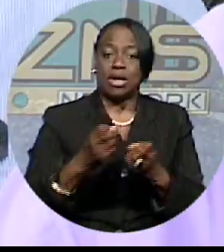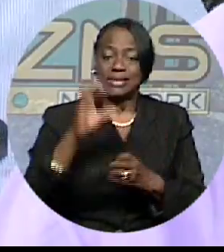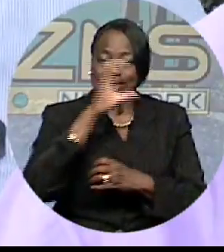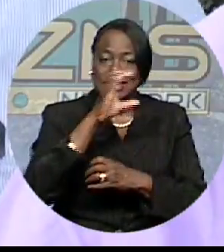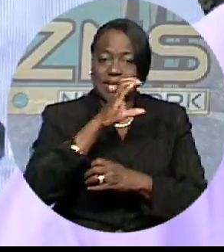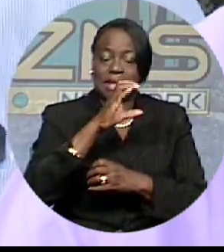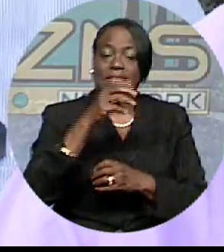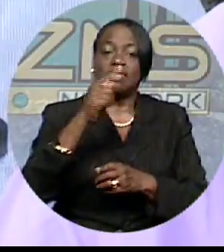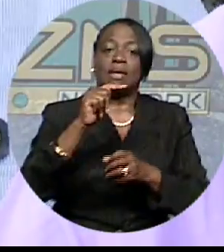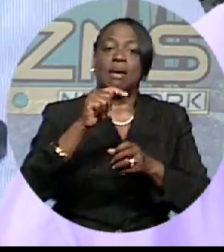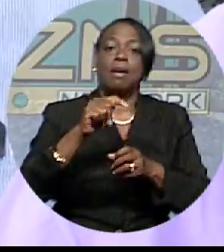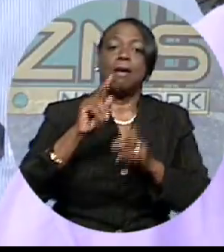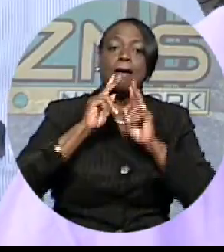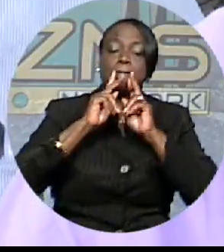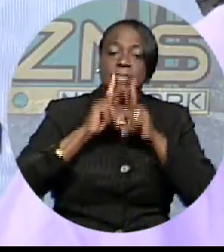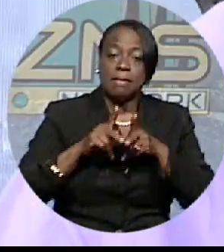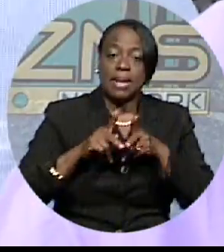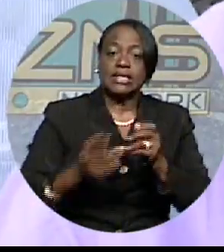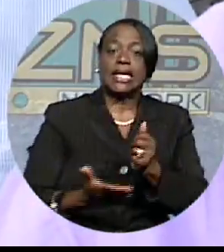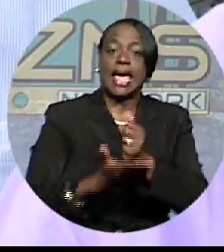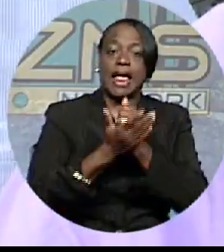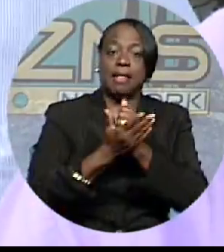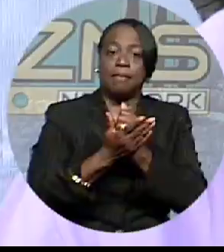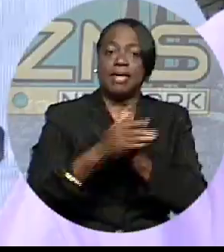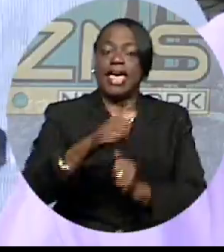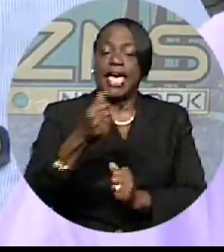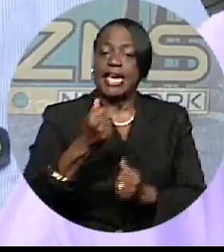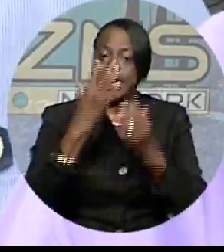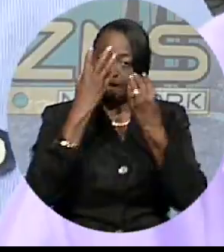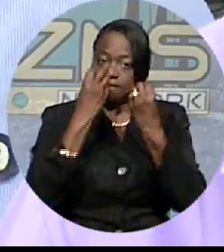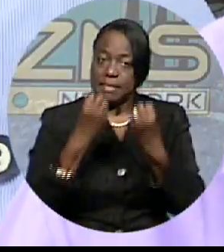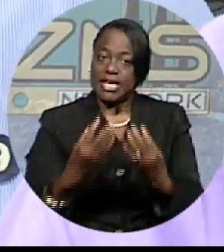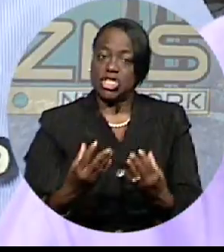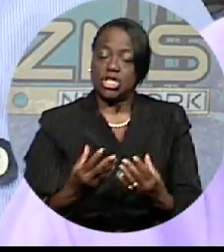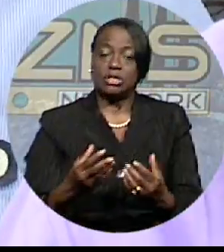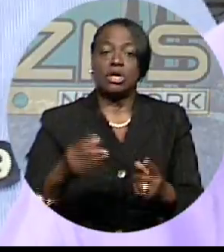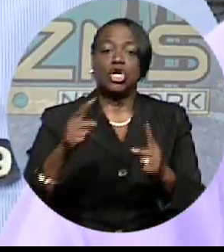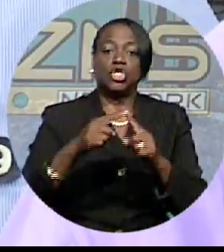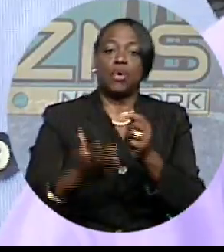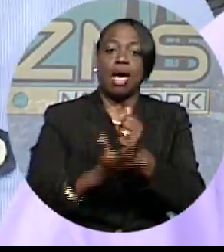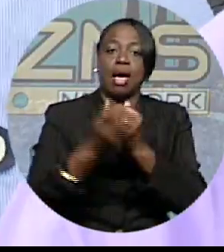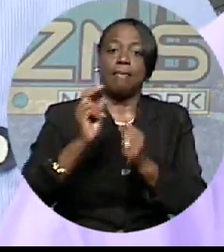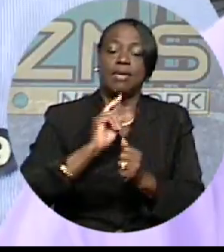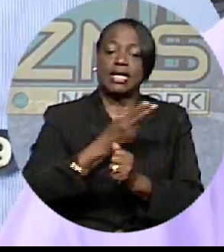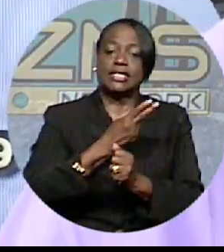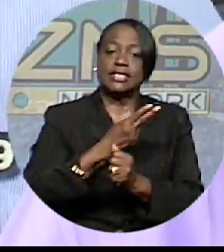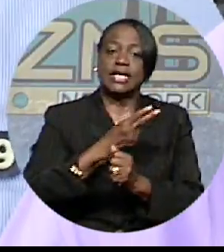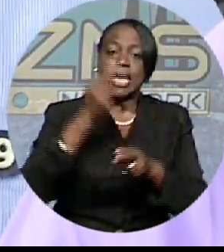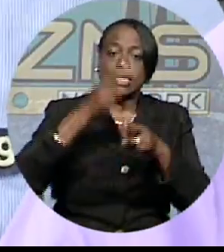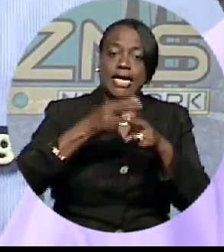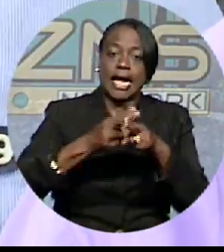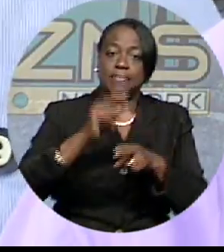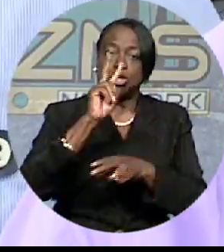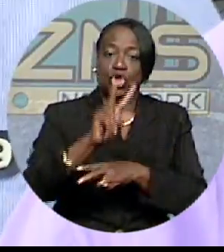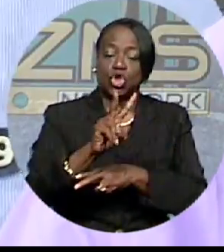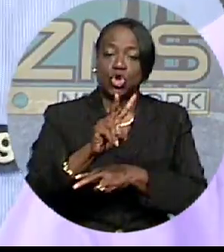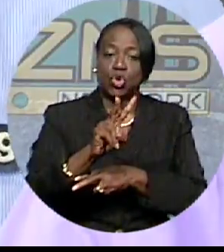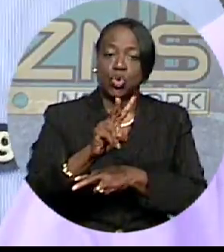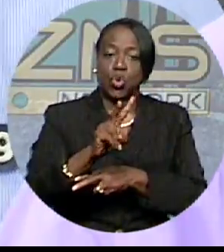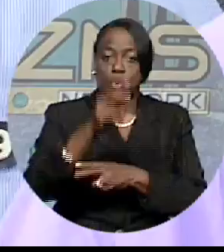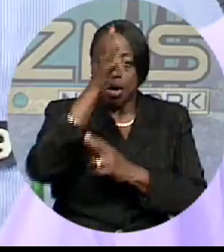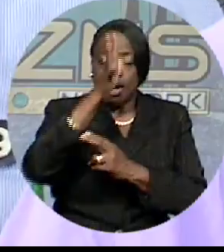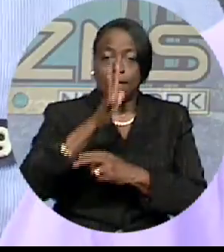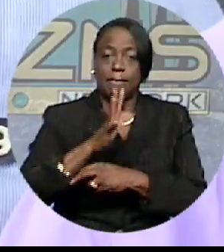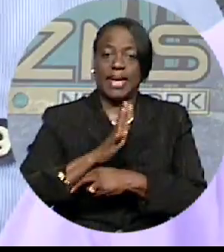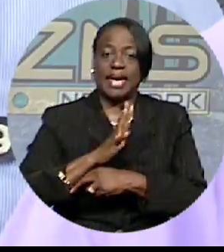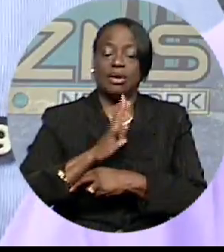public's assistance and any information they'll be able to provide to us that would help us identify these two individuals, who we would like to speak to them to